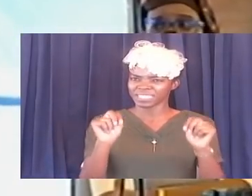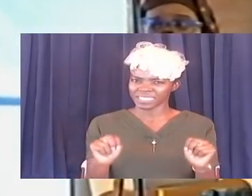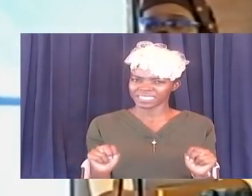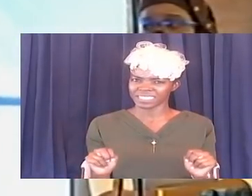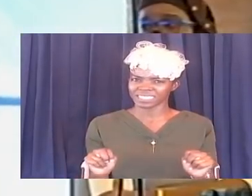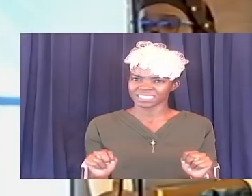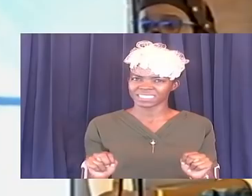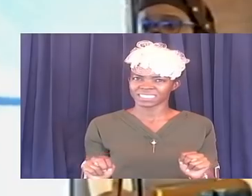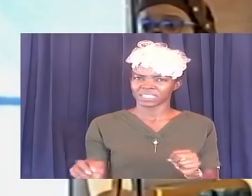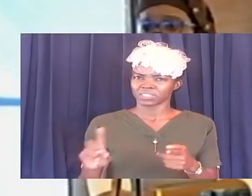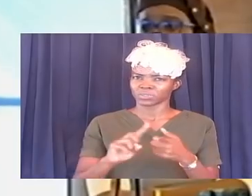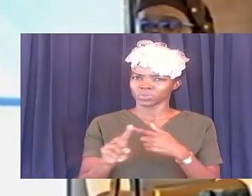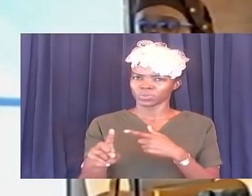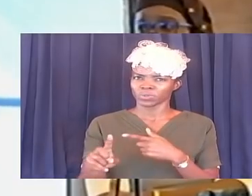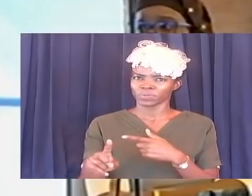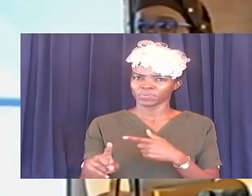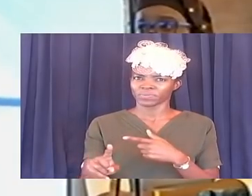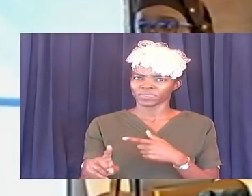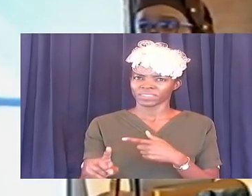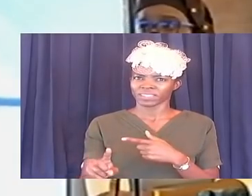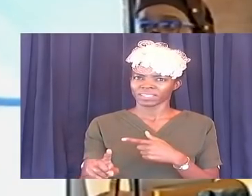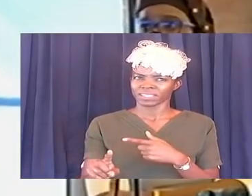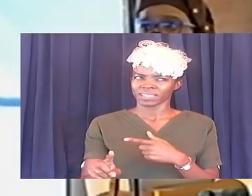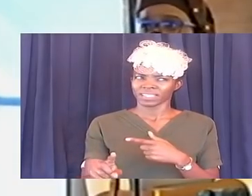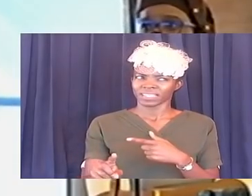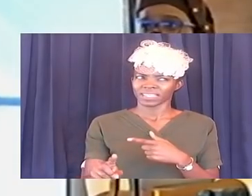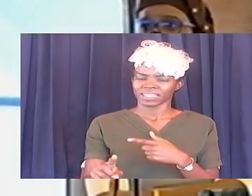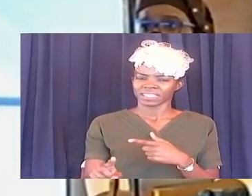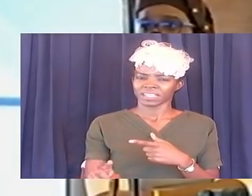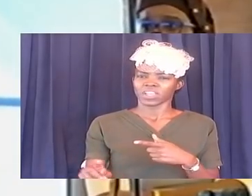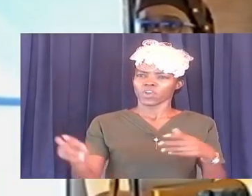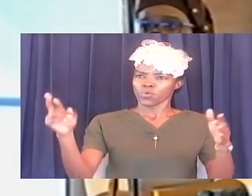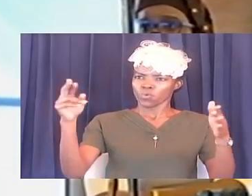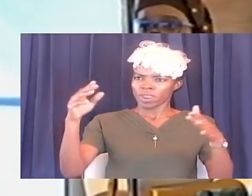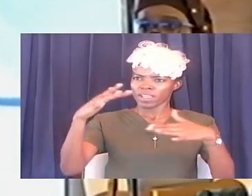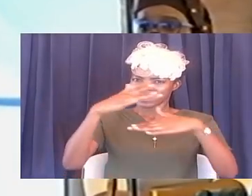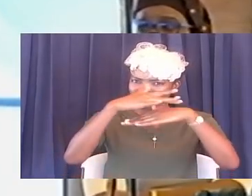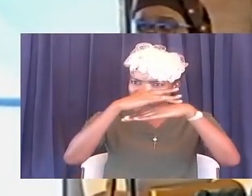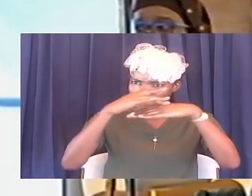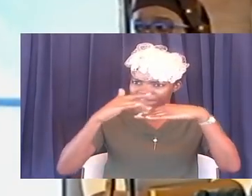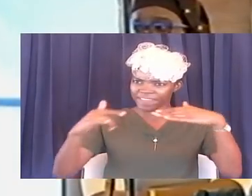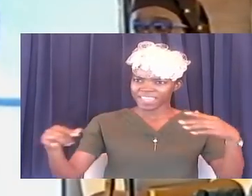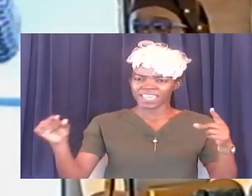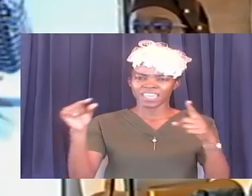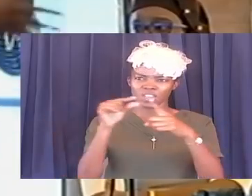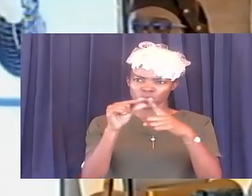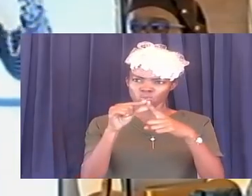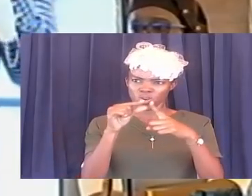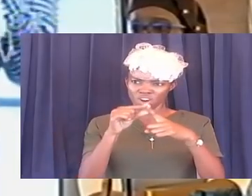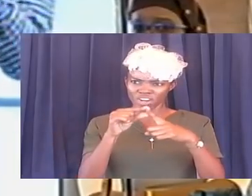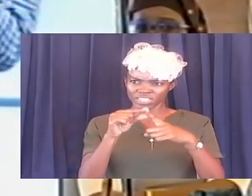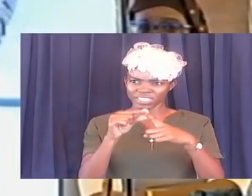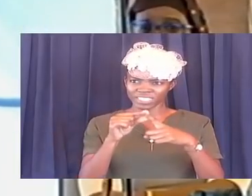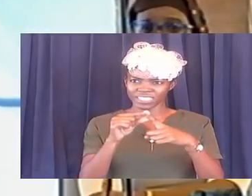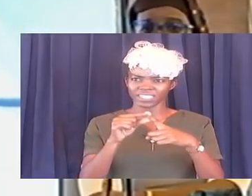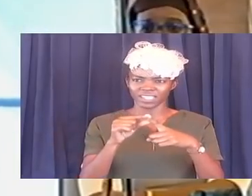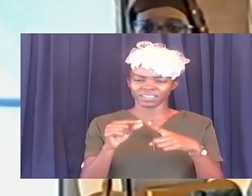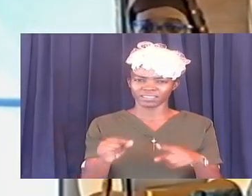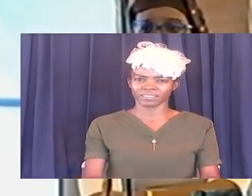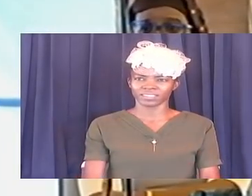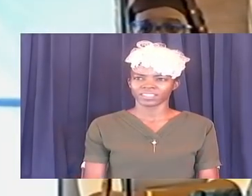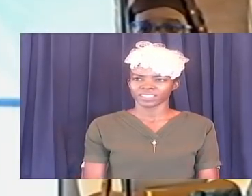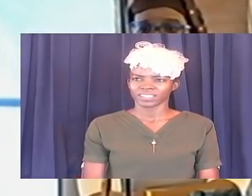to seek to have any vain repetition. Hallelujah. Using words that I probably don't